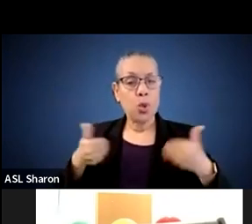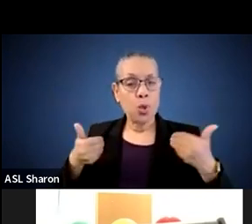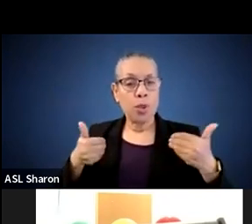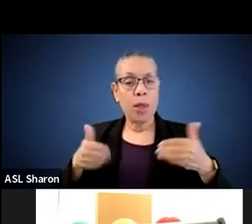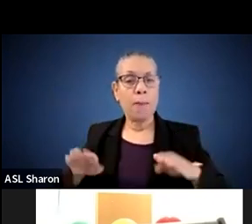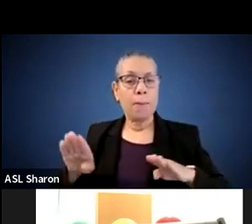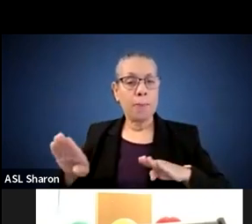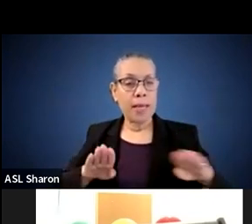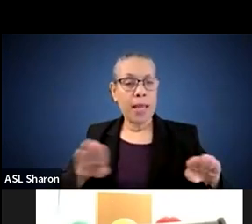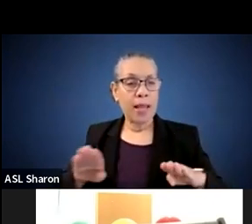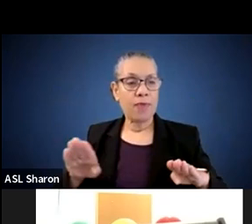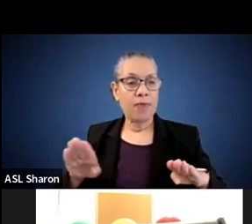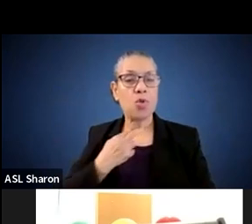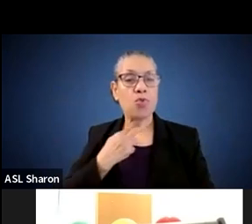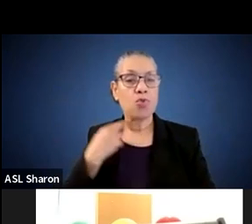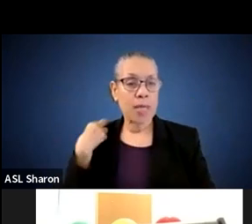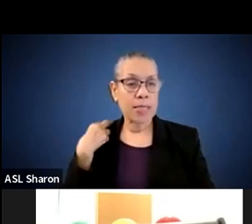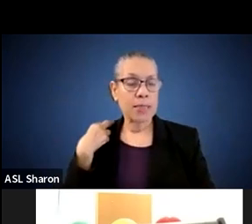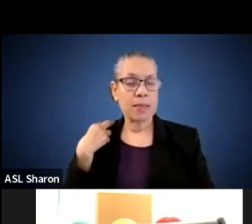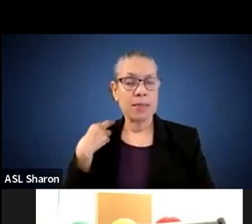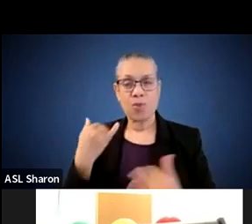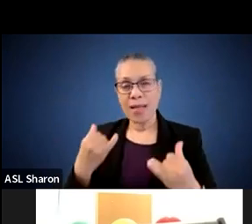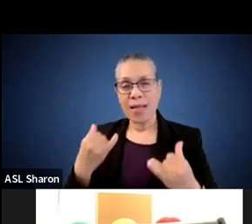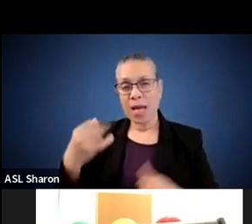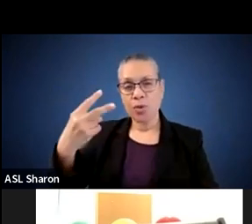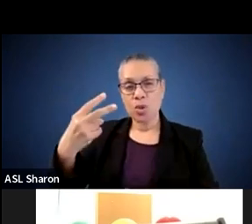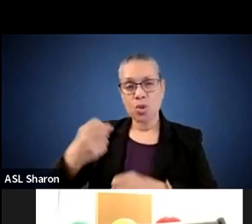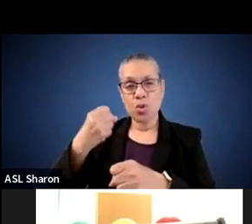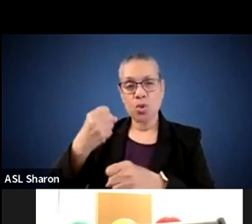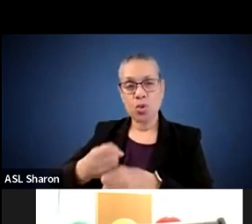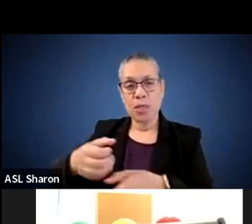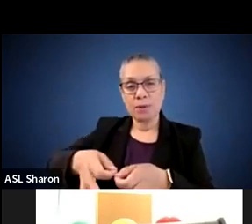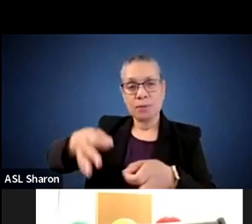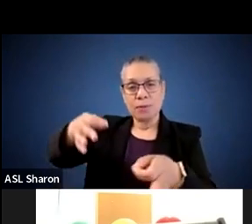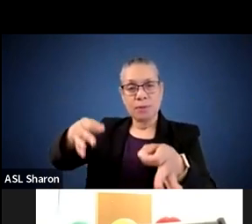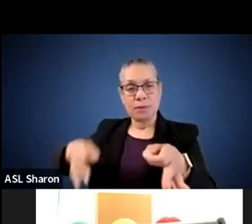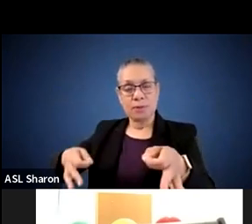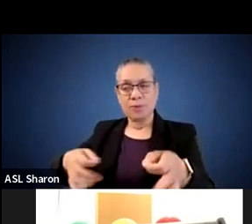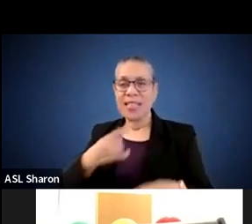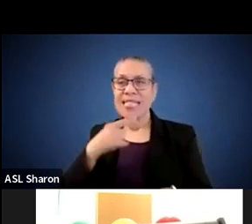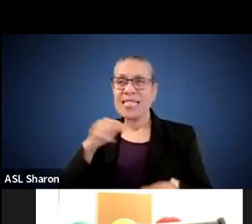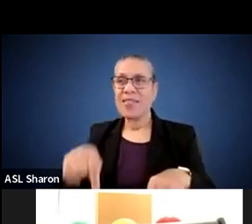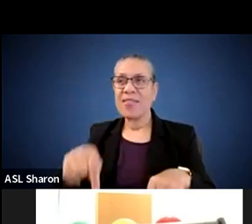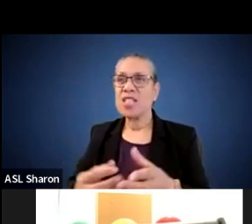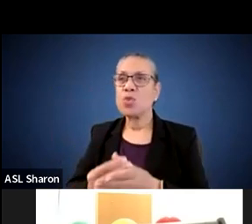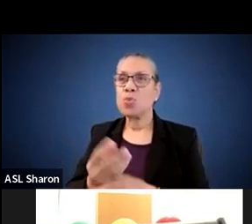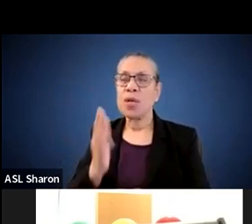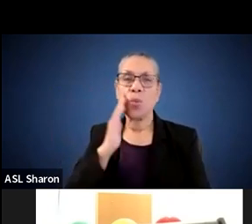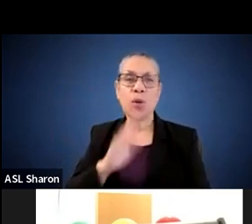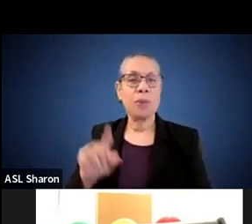CDC puts out it looks like there's a two-year lag time so they say they're coming out this spring with